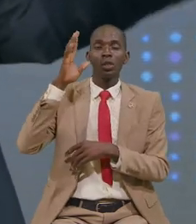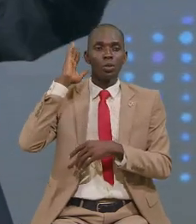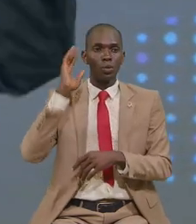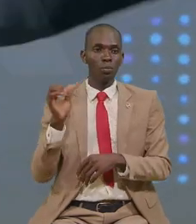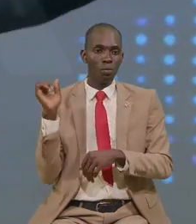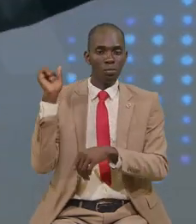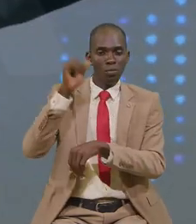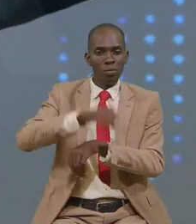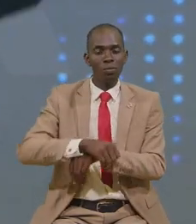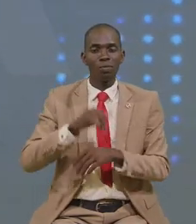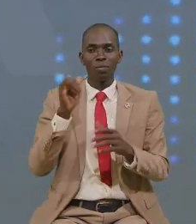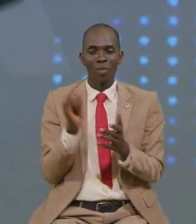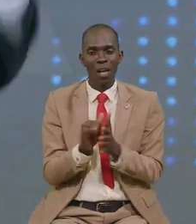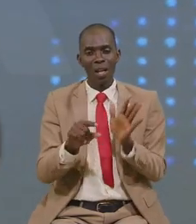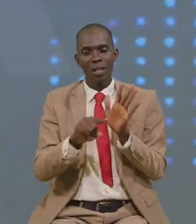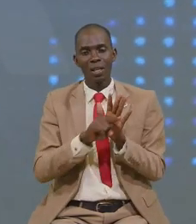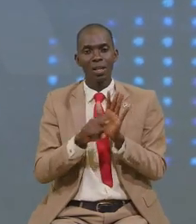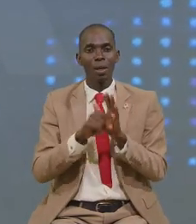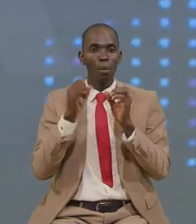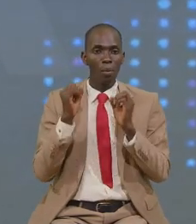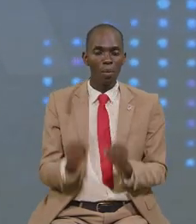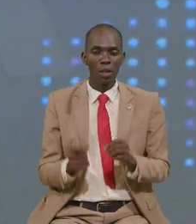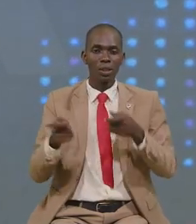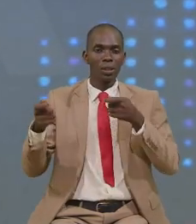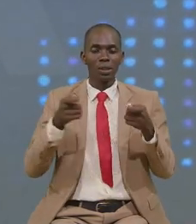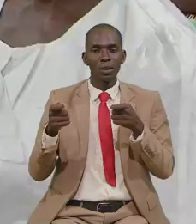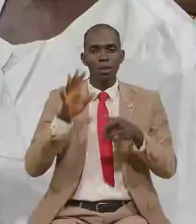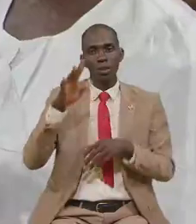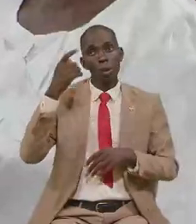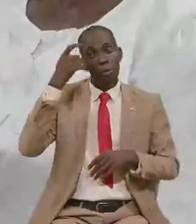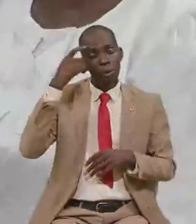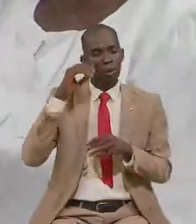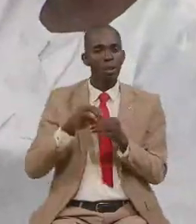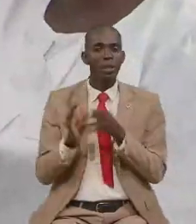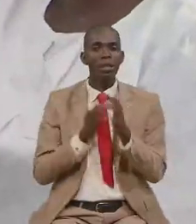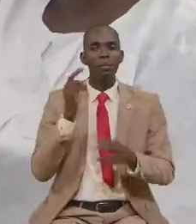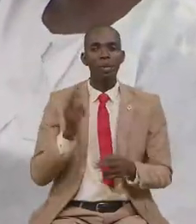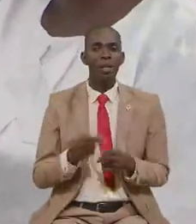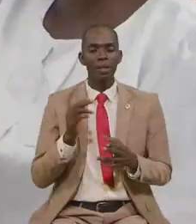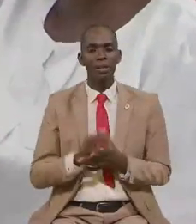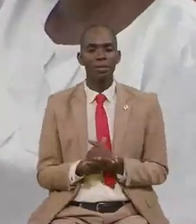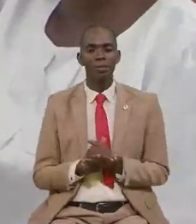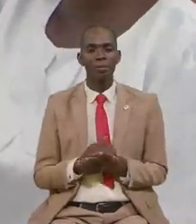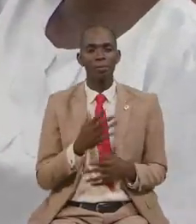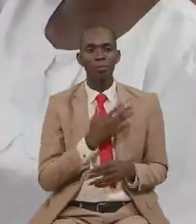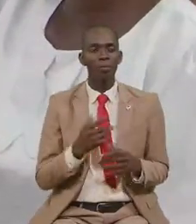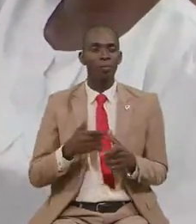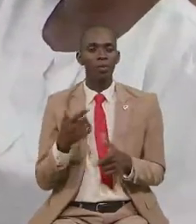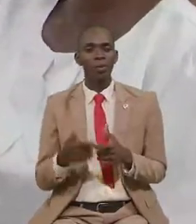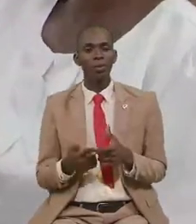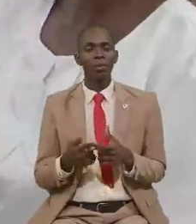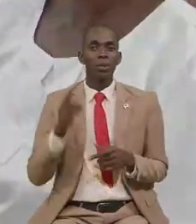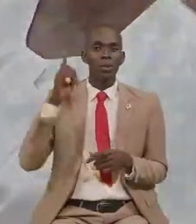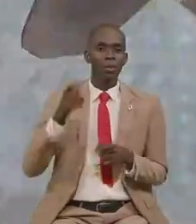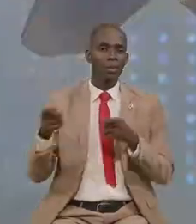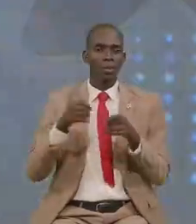that negative power reigning in your brain in Jesus' name. And then he reigns in your